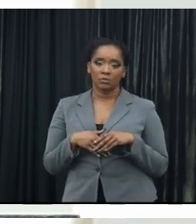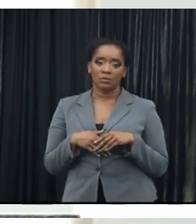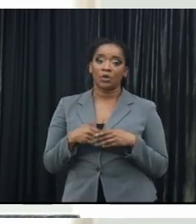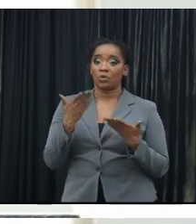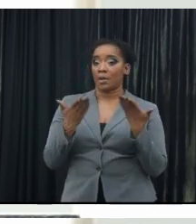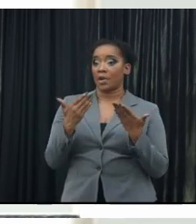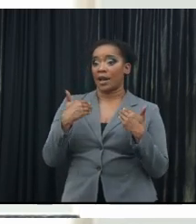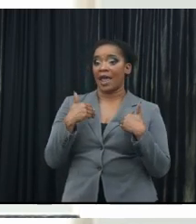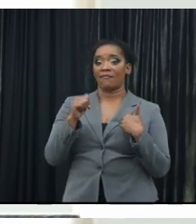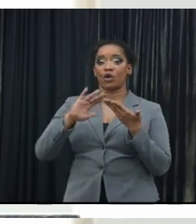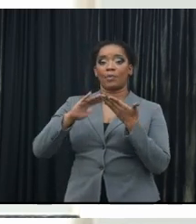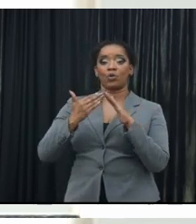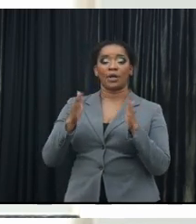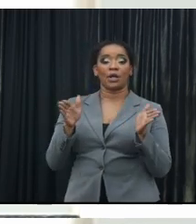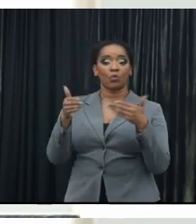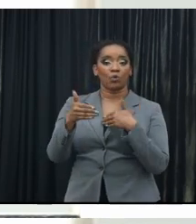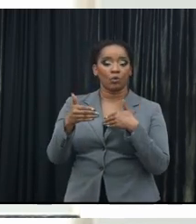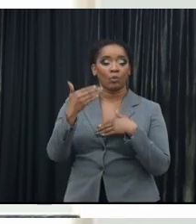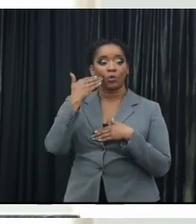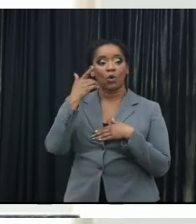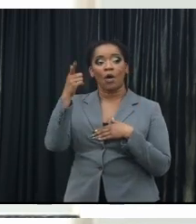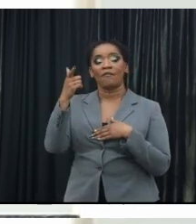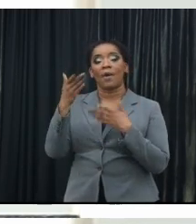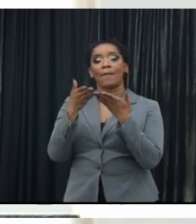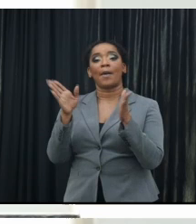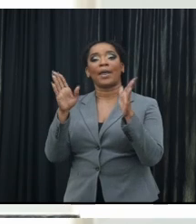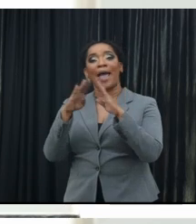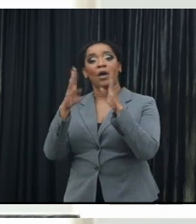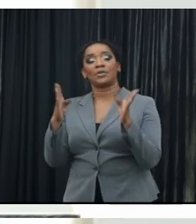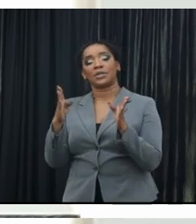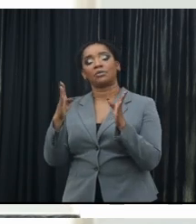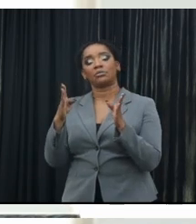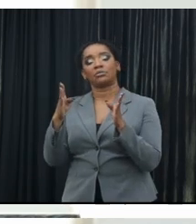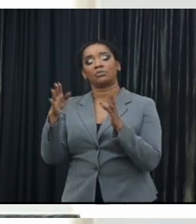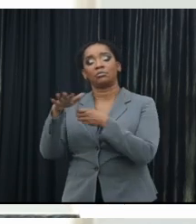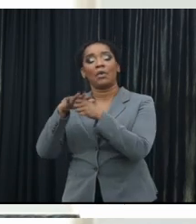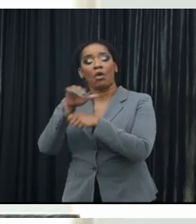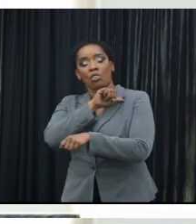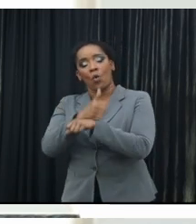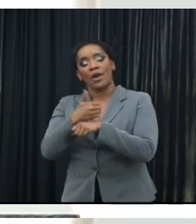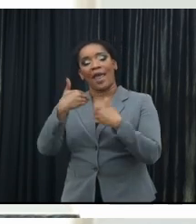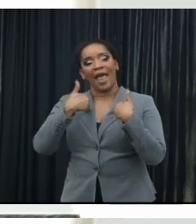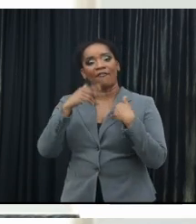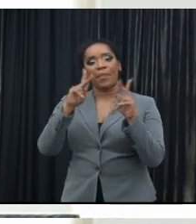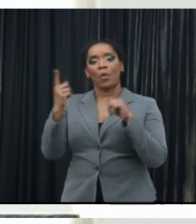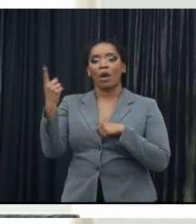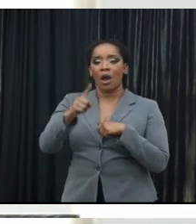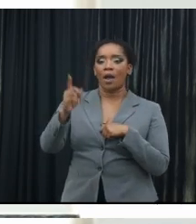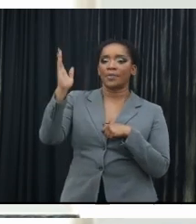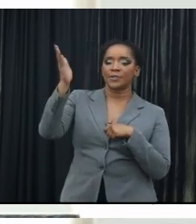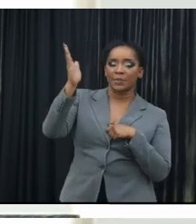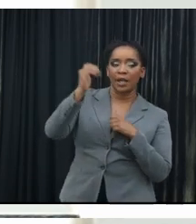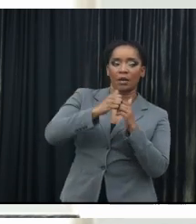room as a public housing authority, have speakers come in and to talk, open it up to all residents at the property. Whether